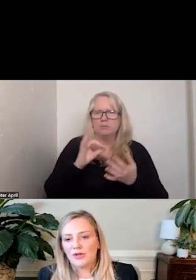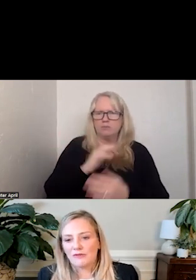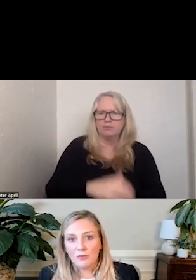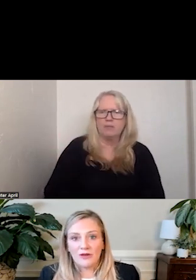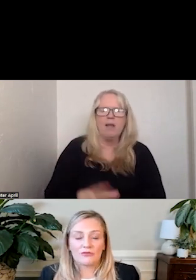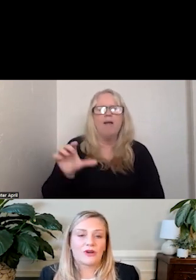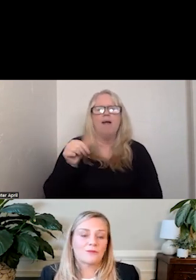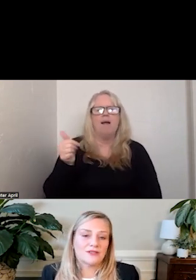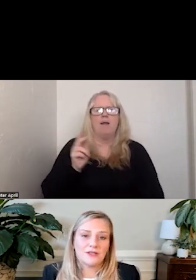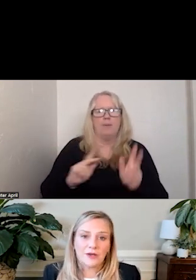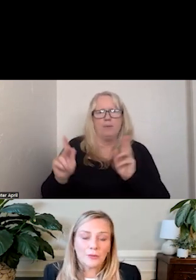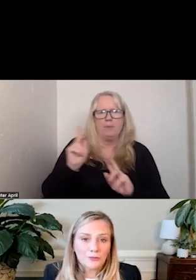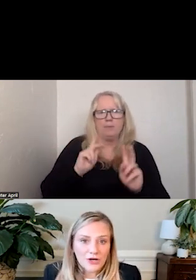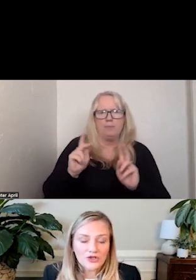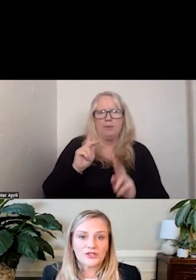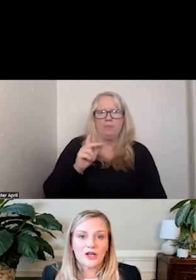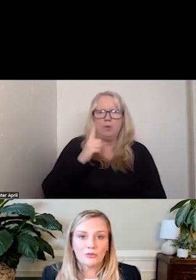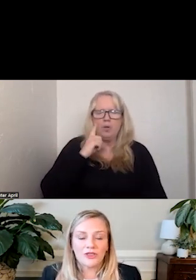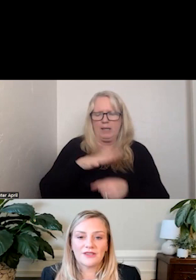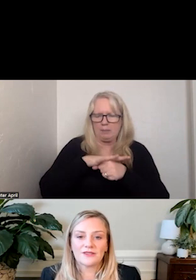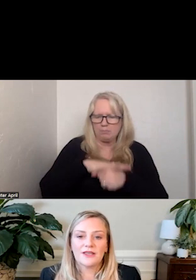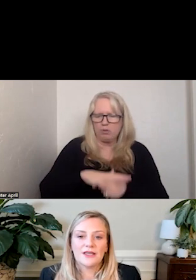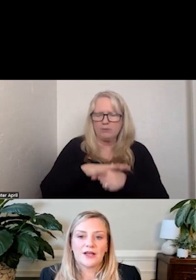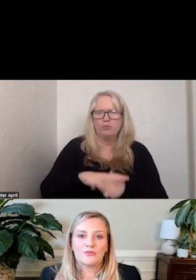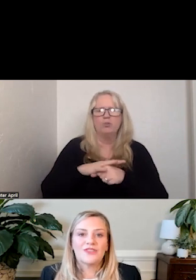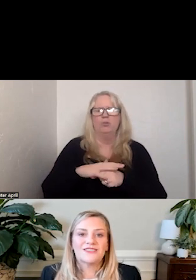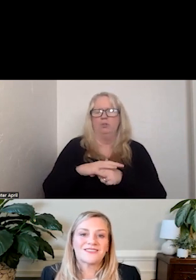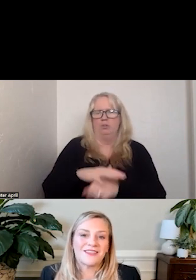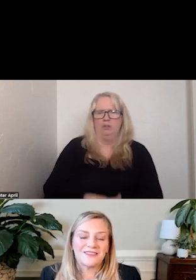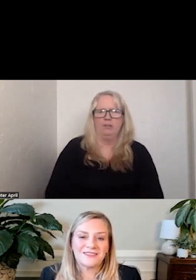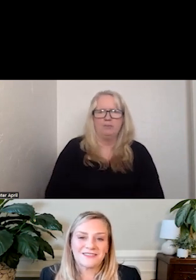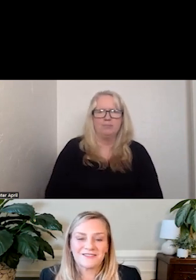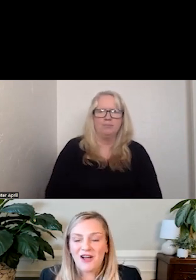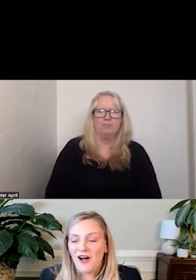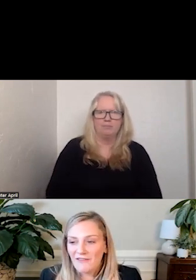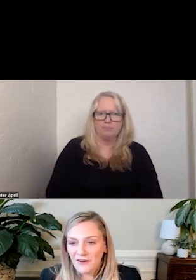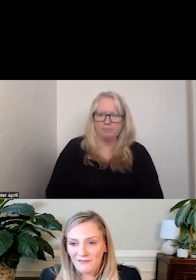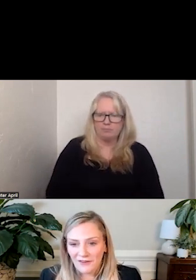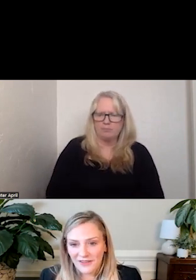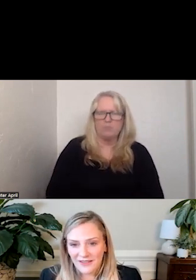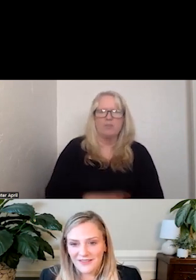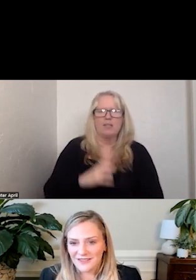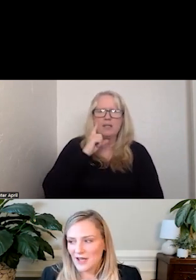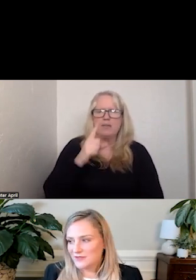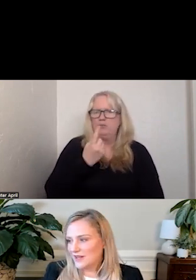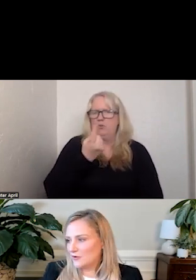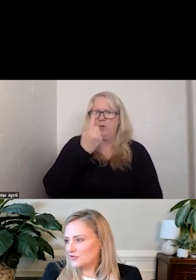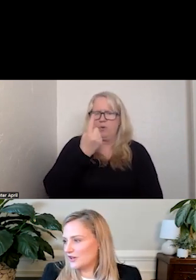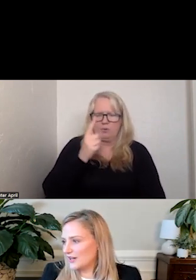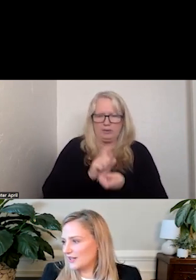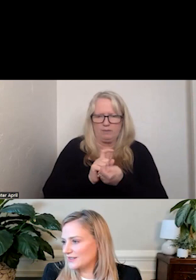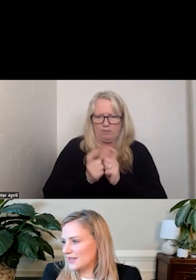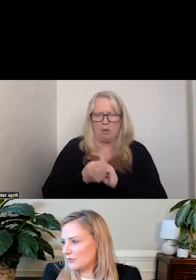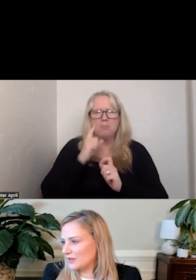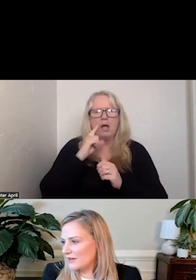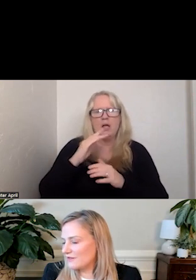Other people have recommended like pressure to help with this. This is ever evolving, these steps. And I will share